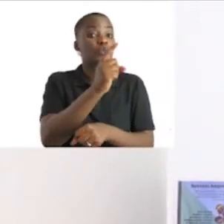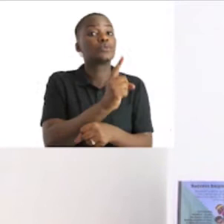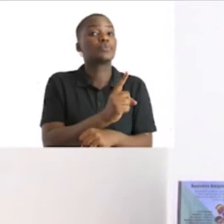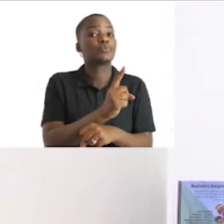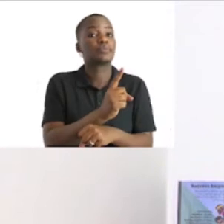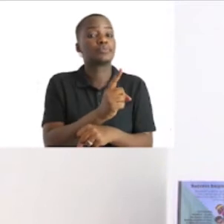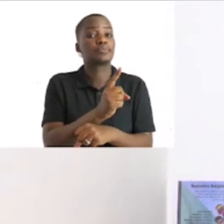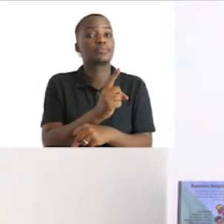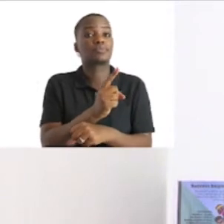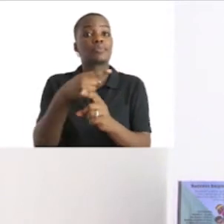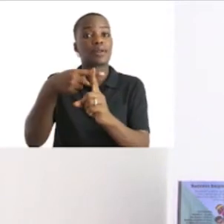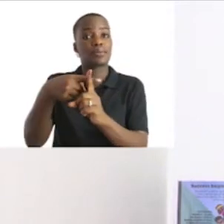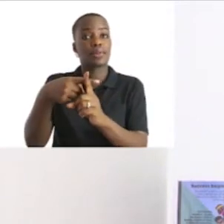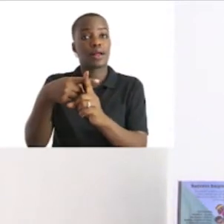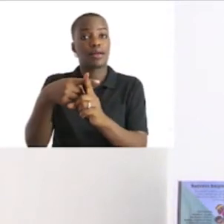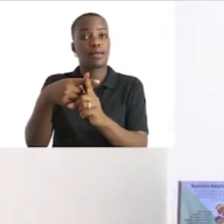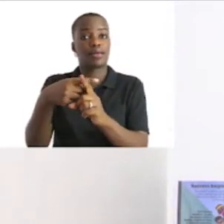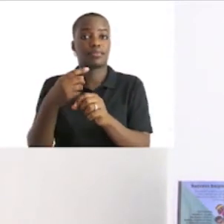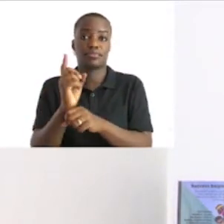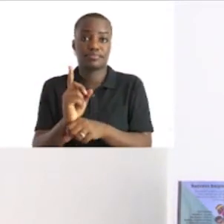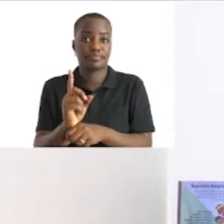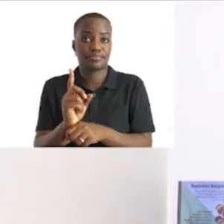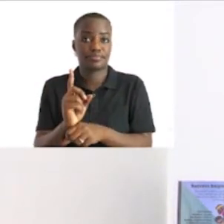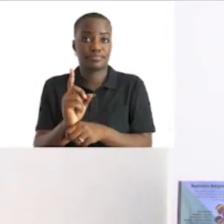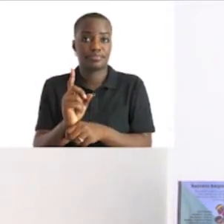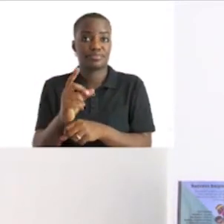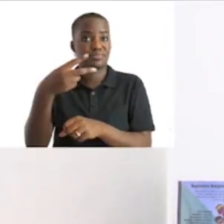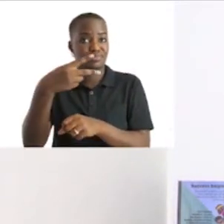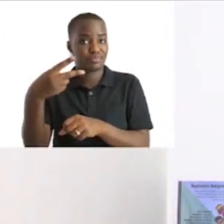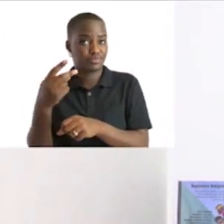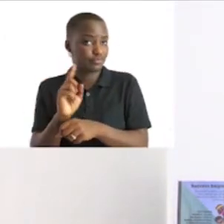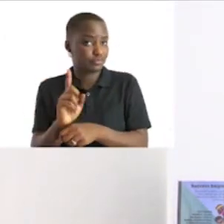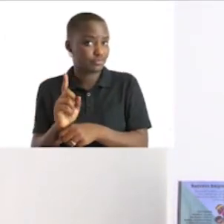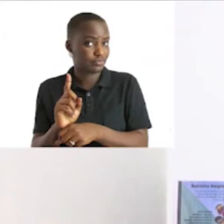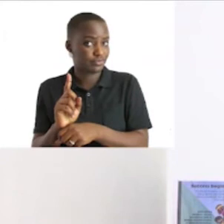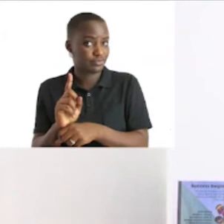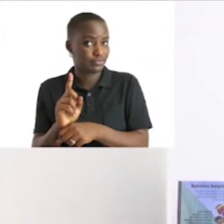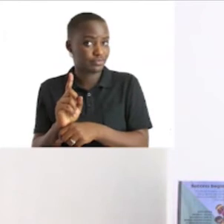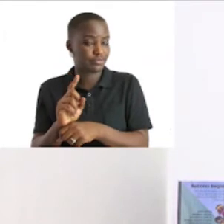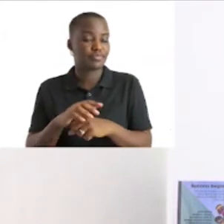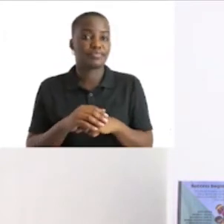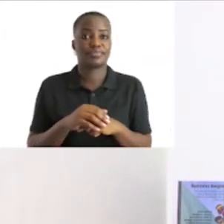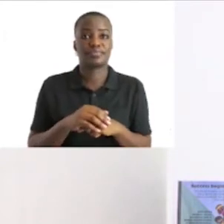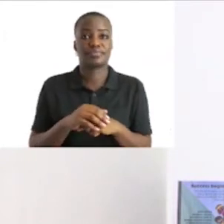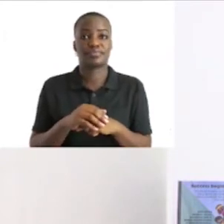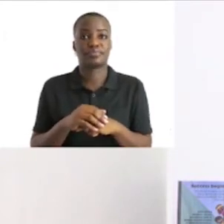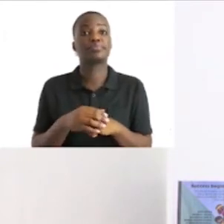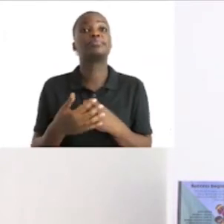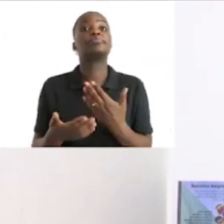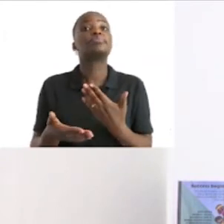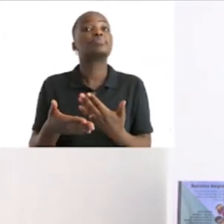1 plus 1 equals dash, it makes our sum